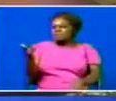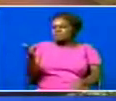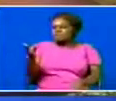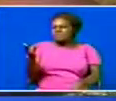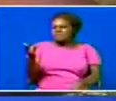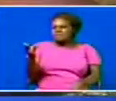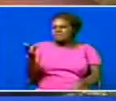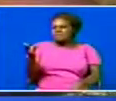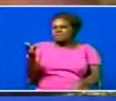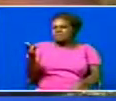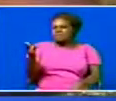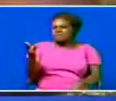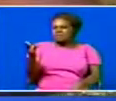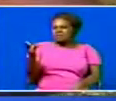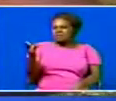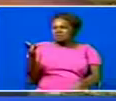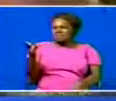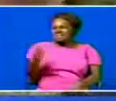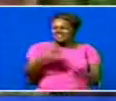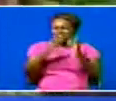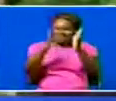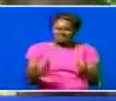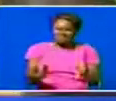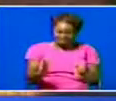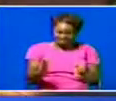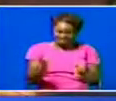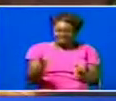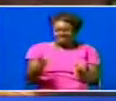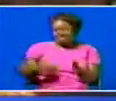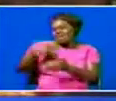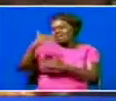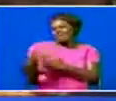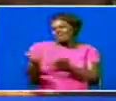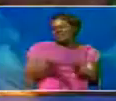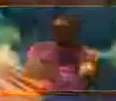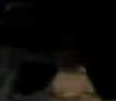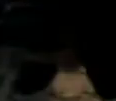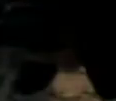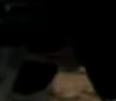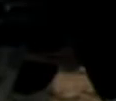Philip Keitany for The Next Frontier.